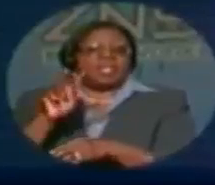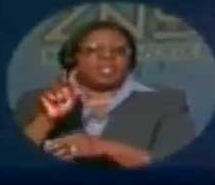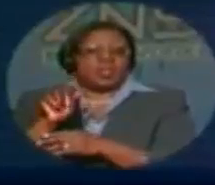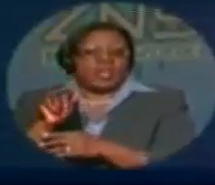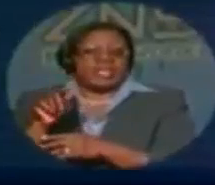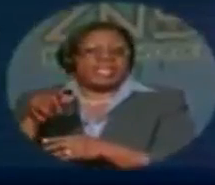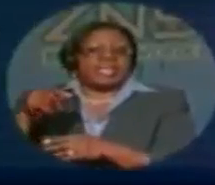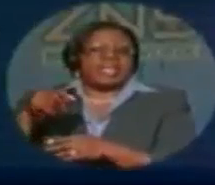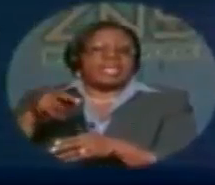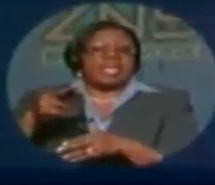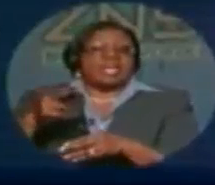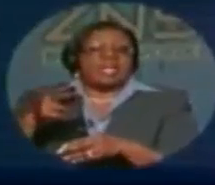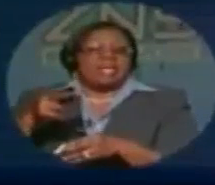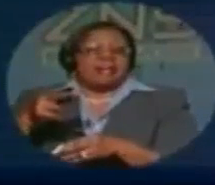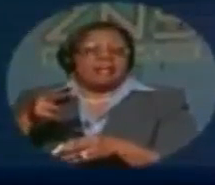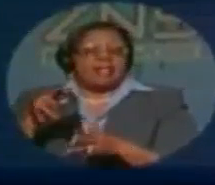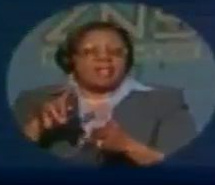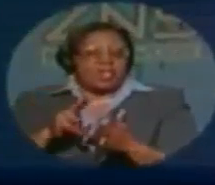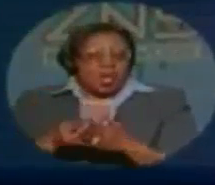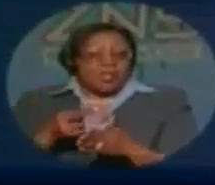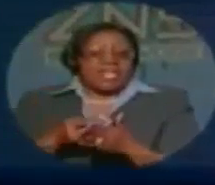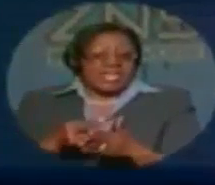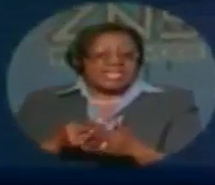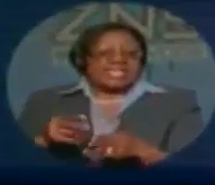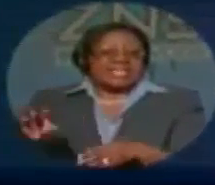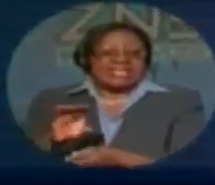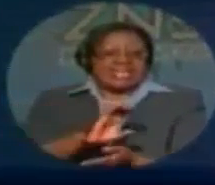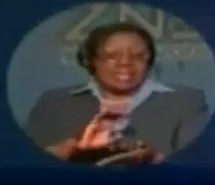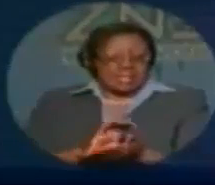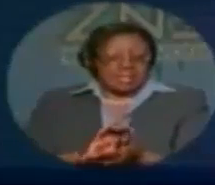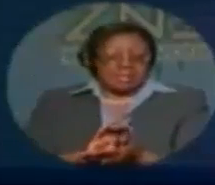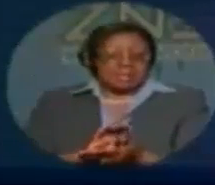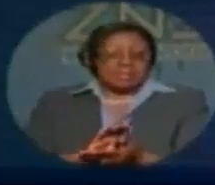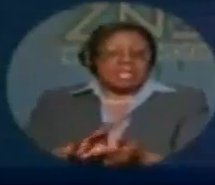for all 15 Family Island constituencies will be held at the administrator's office.